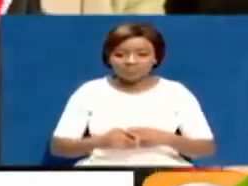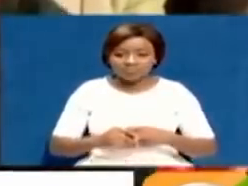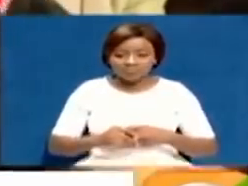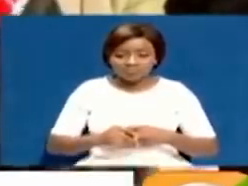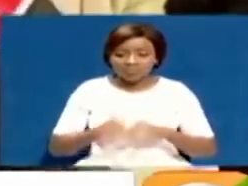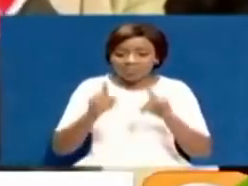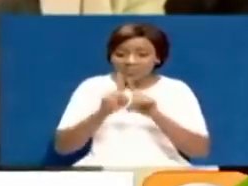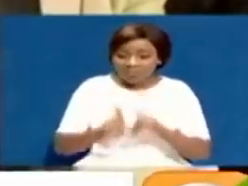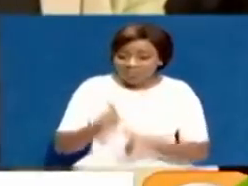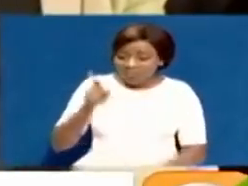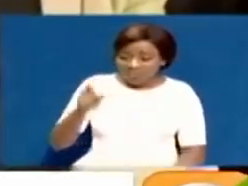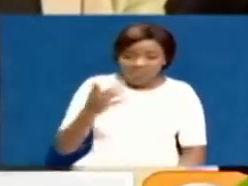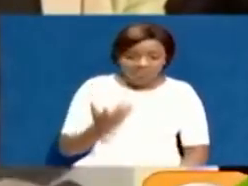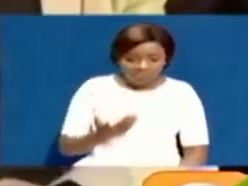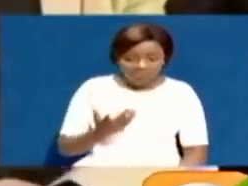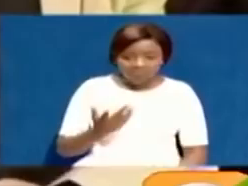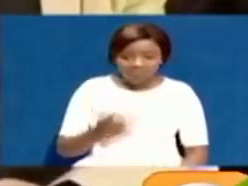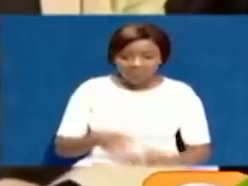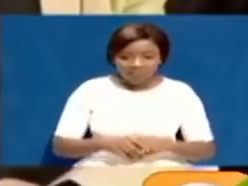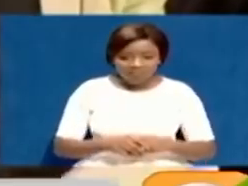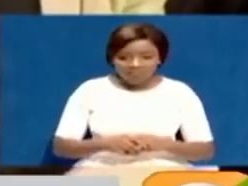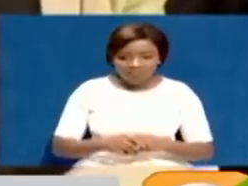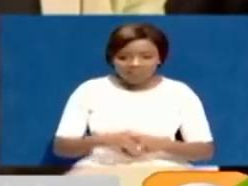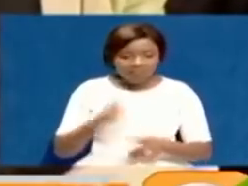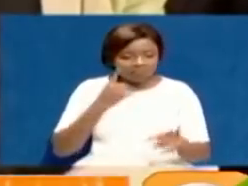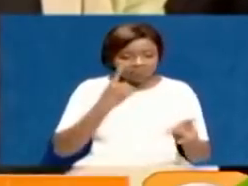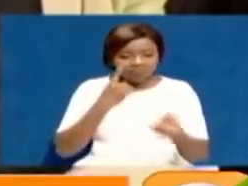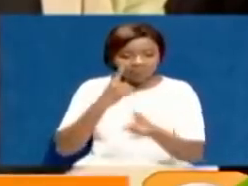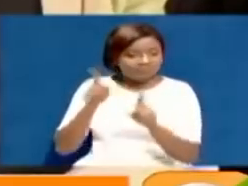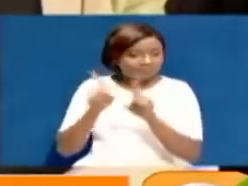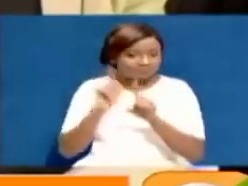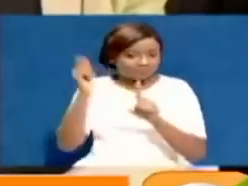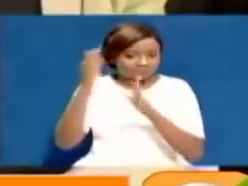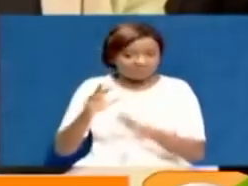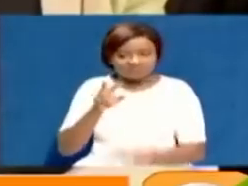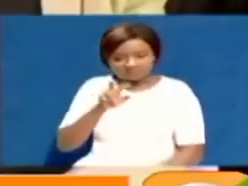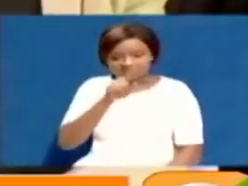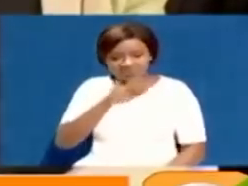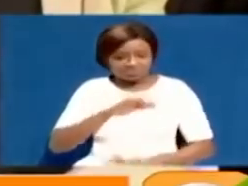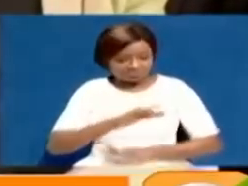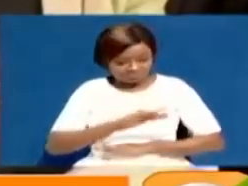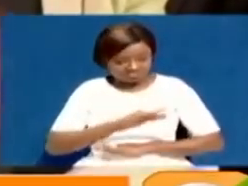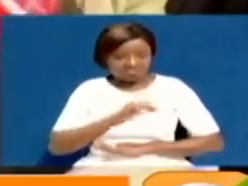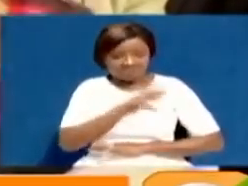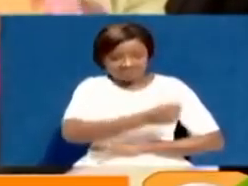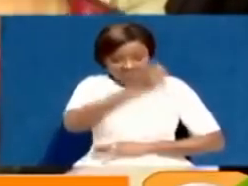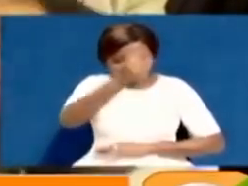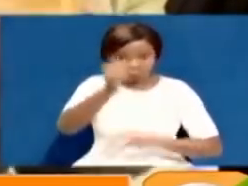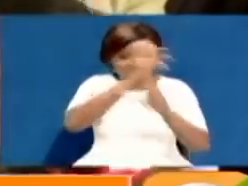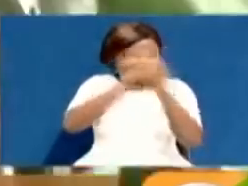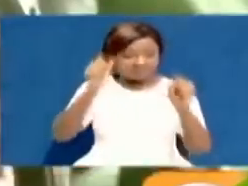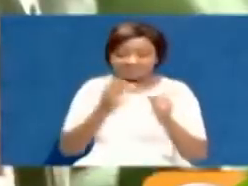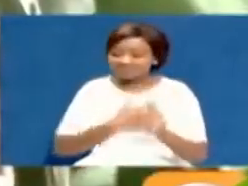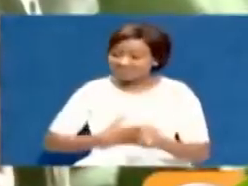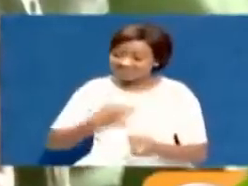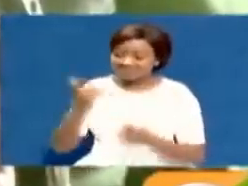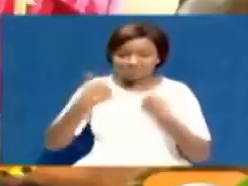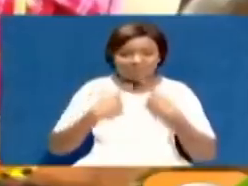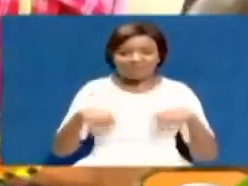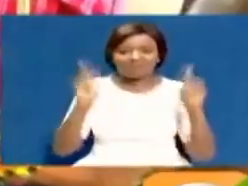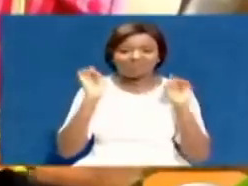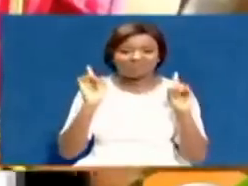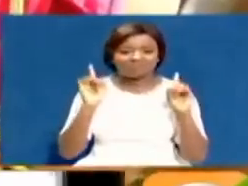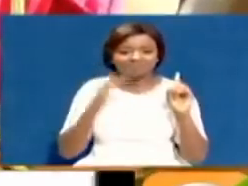ndivyo hivyo wewe baba. Kama Wakenya ndio wameona wewe ndio umetosha, hata wewe tangaza msimamo useme huko